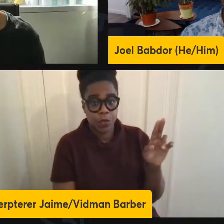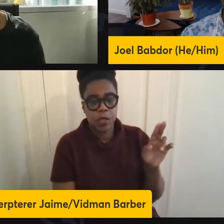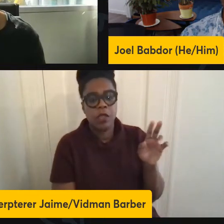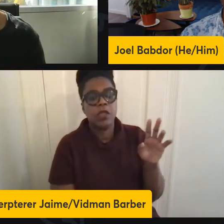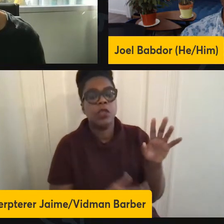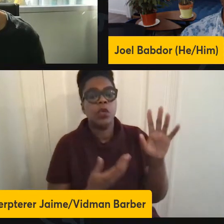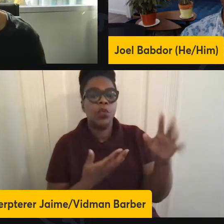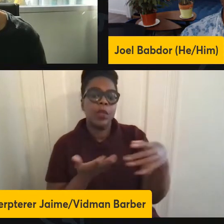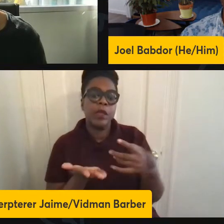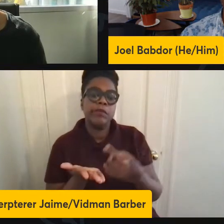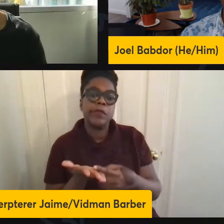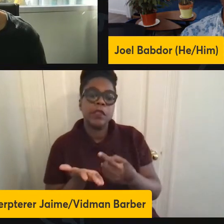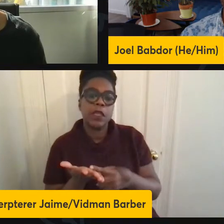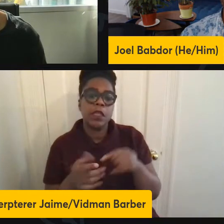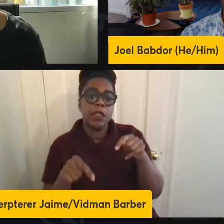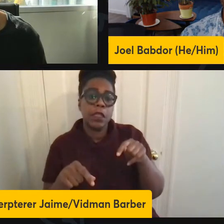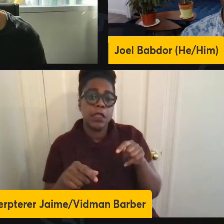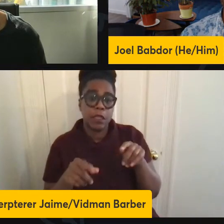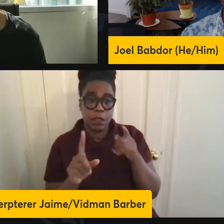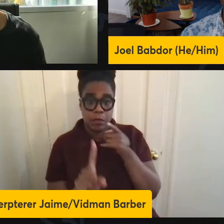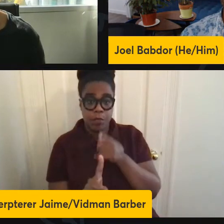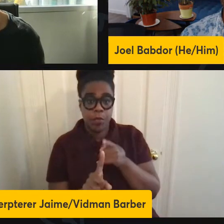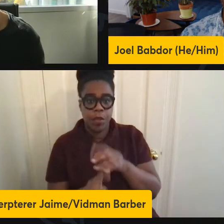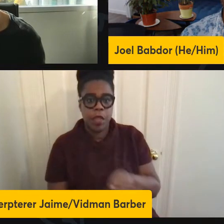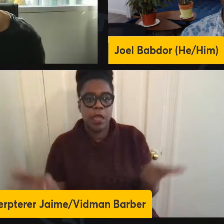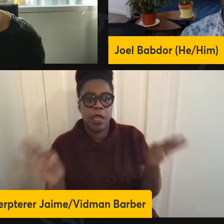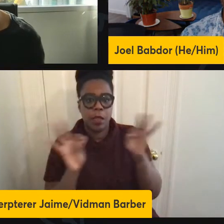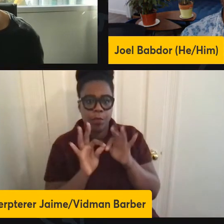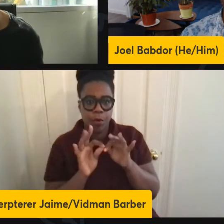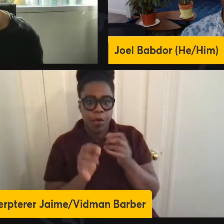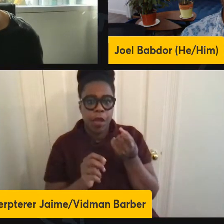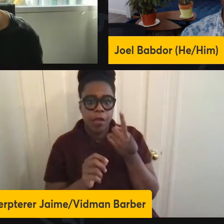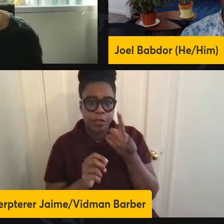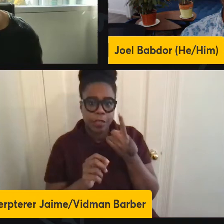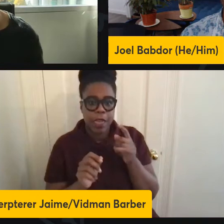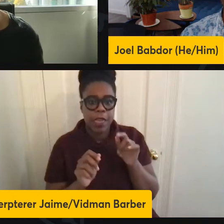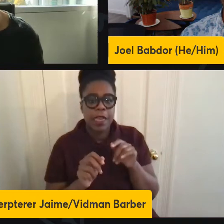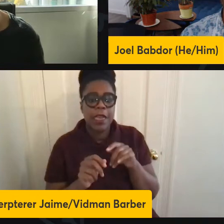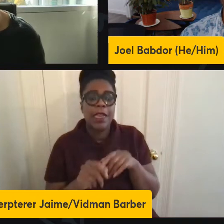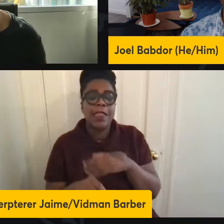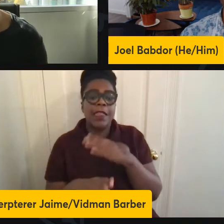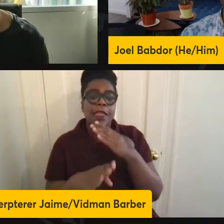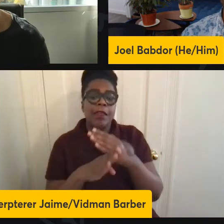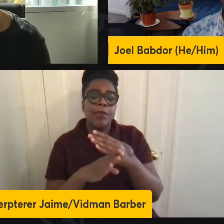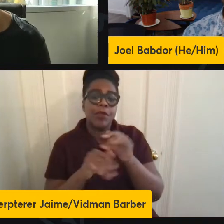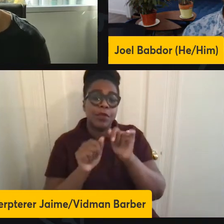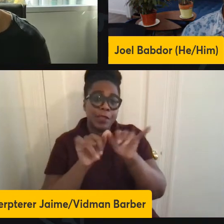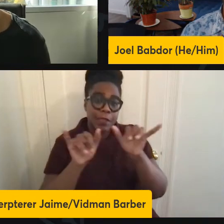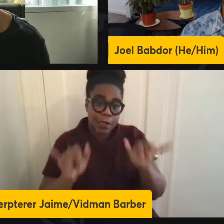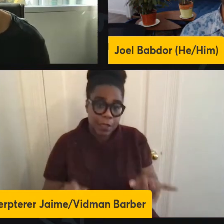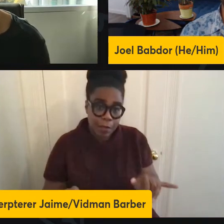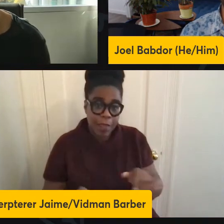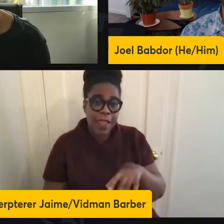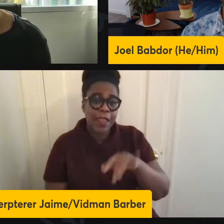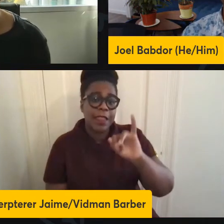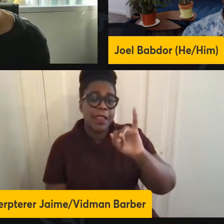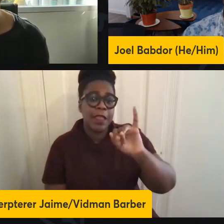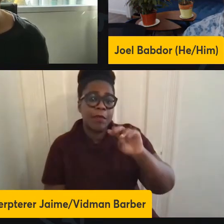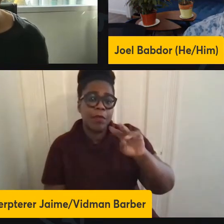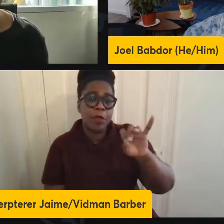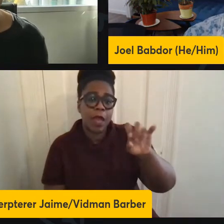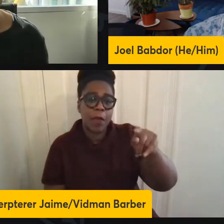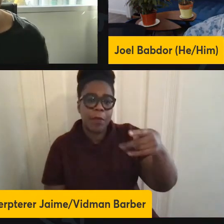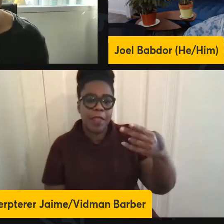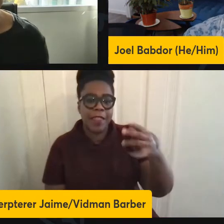really understand what the immune response is doing, and possibly the immunopathy that's going on more so